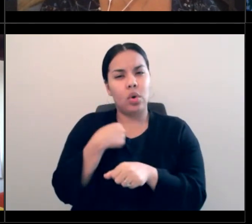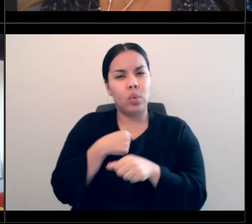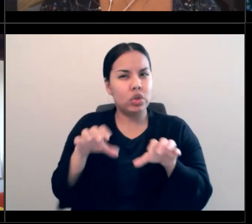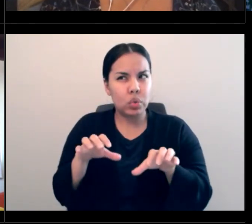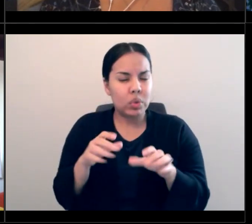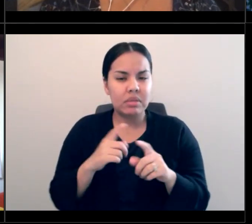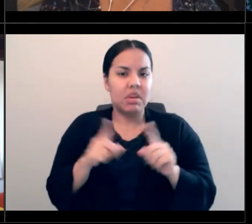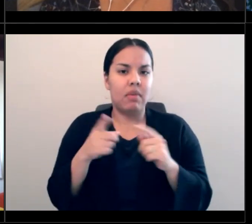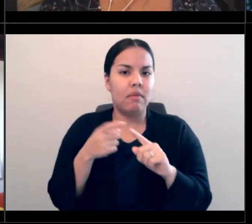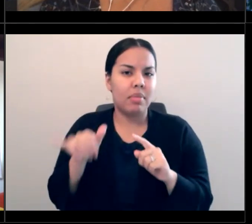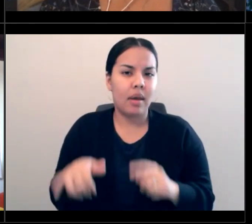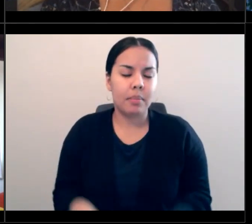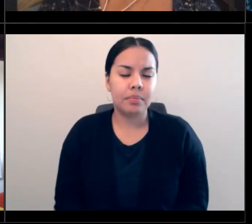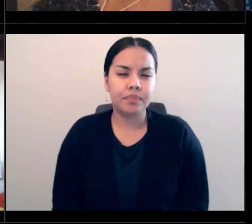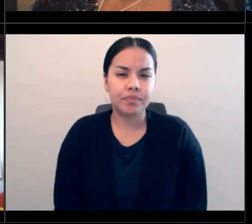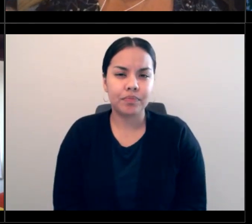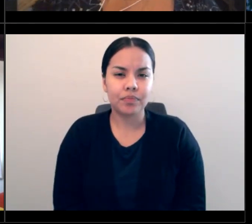different.